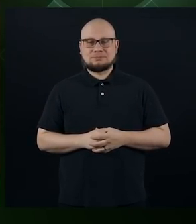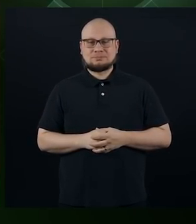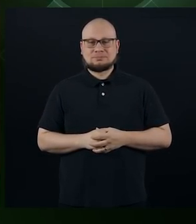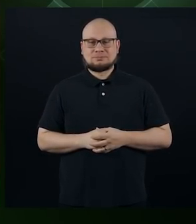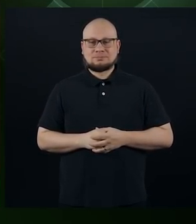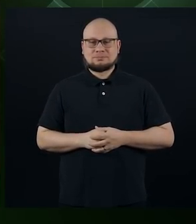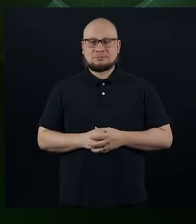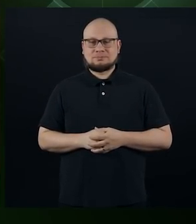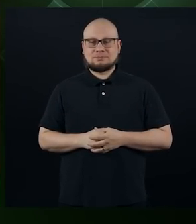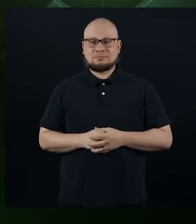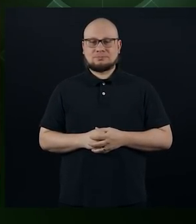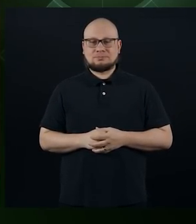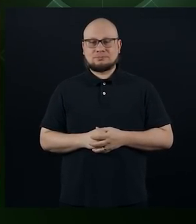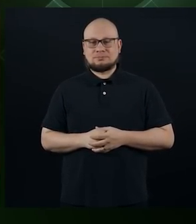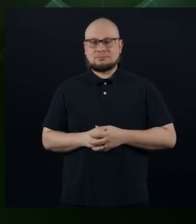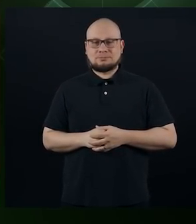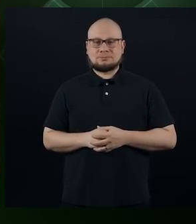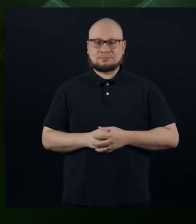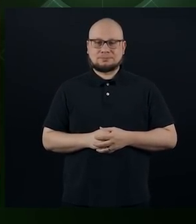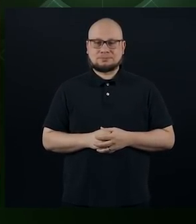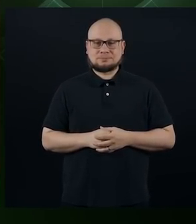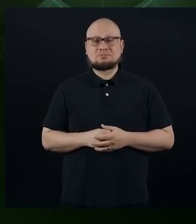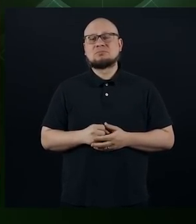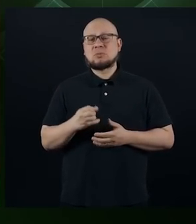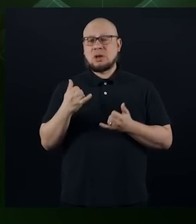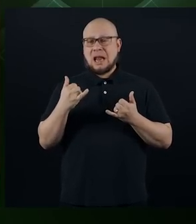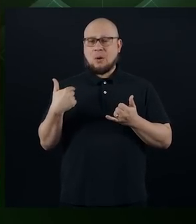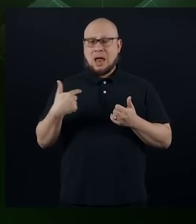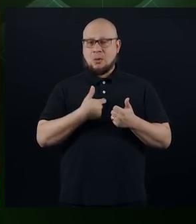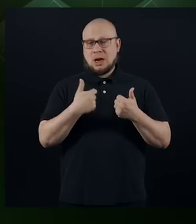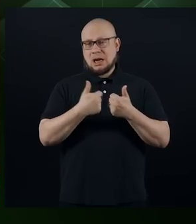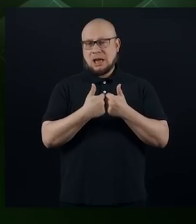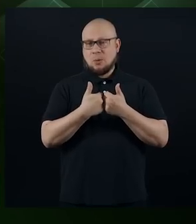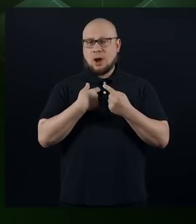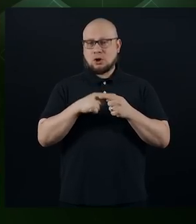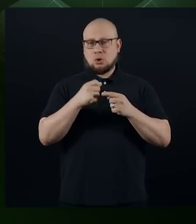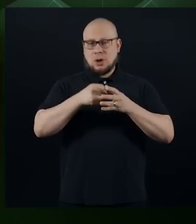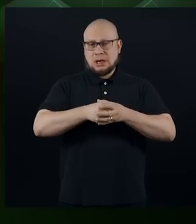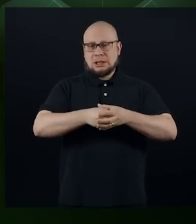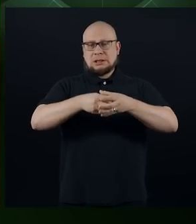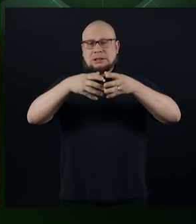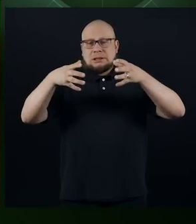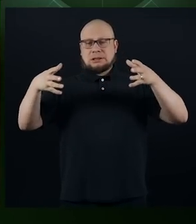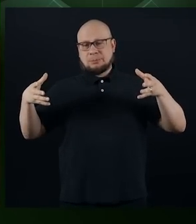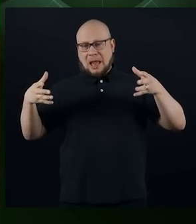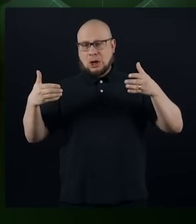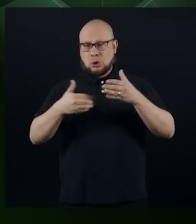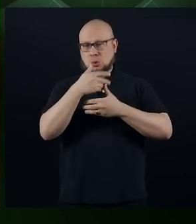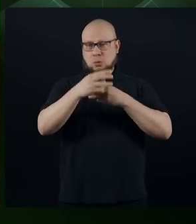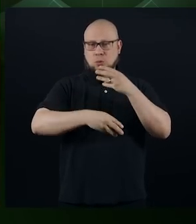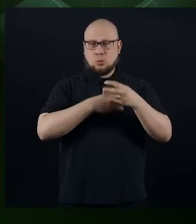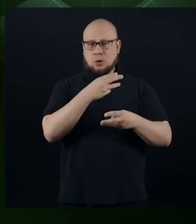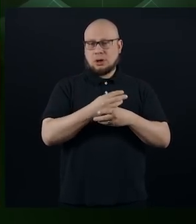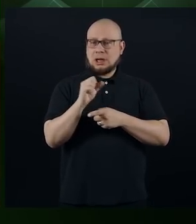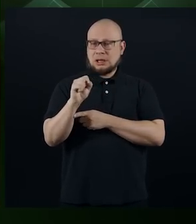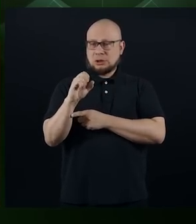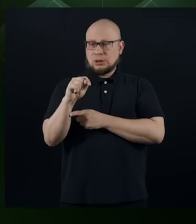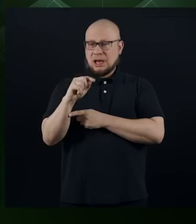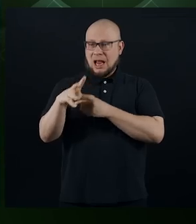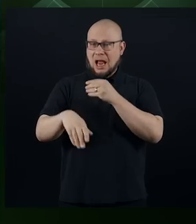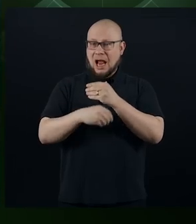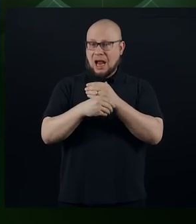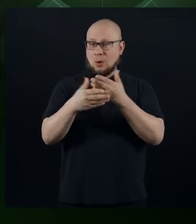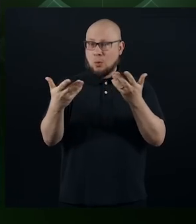As part of expanding our game, the boundaries of the world and the types of experiences you can have, we're bringing Sea of Thieves, A Pirate's